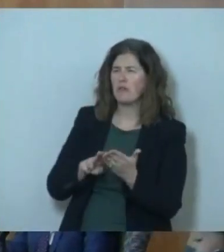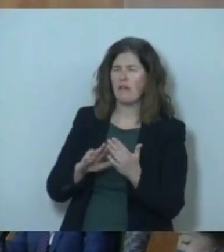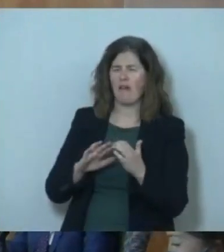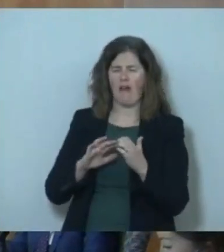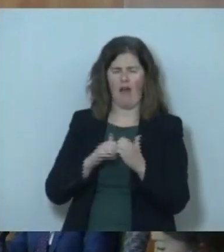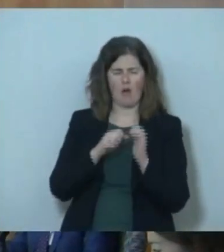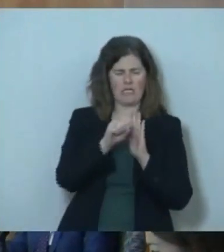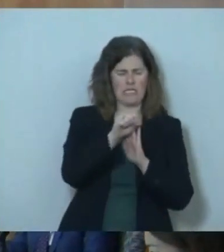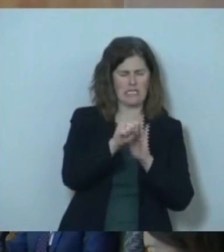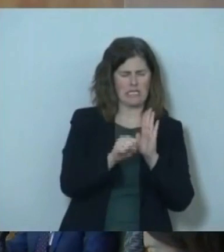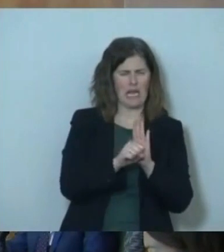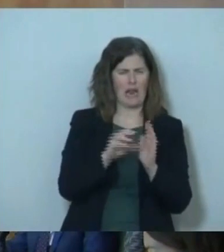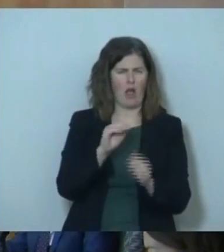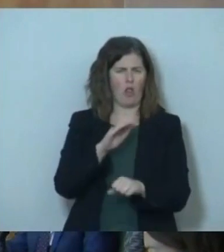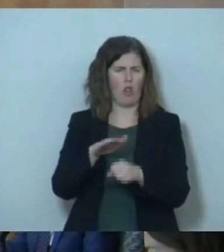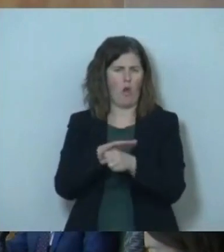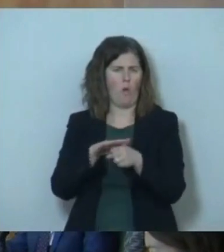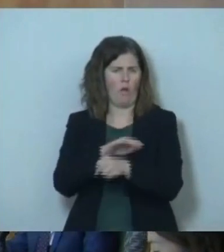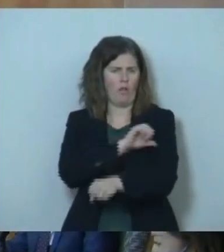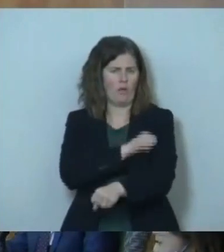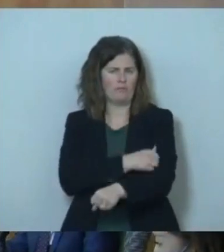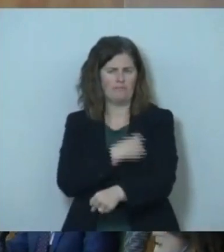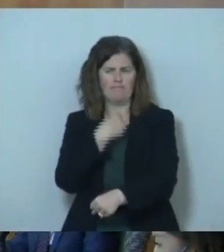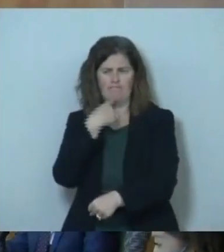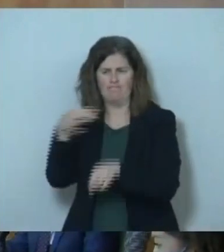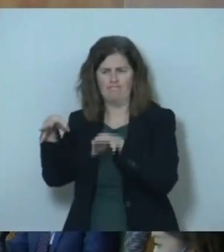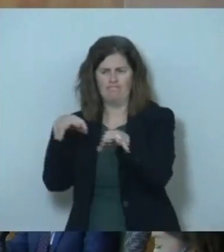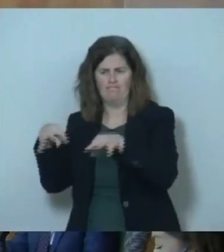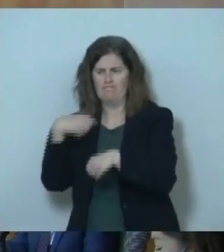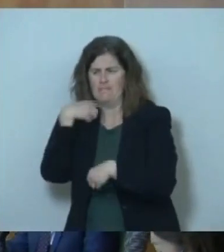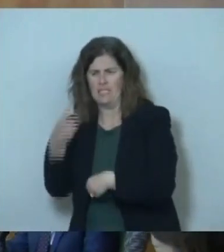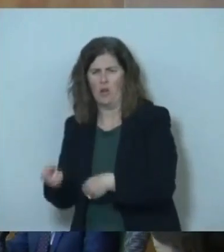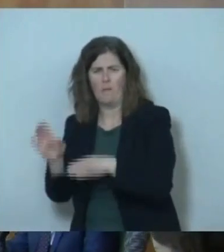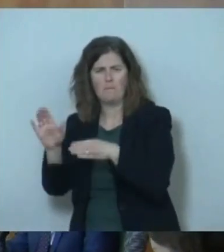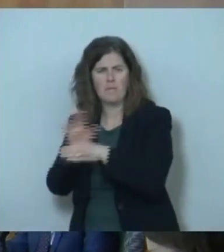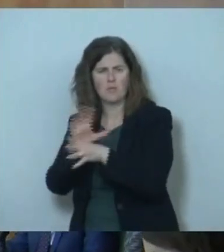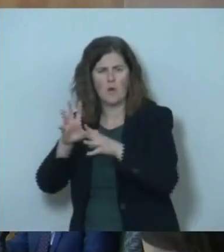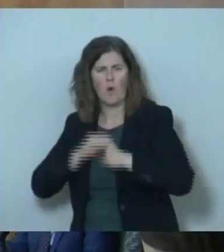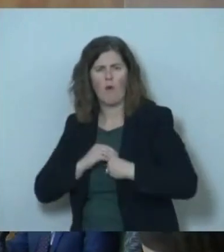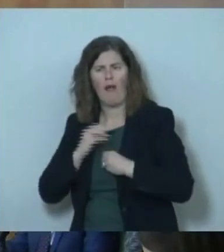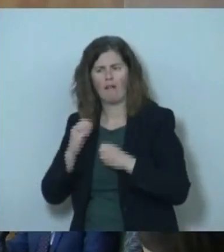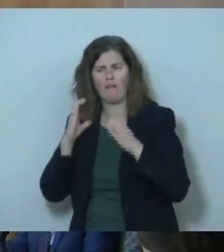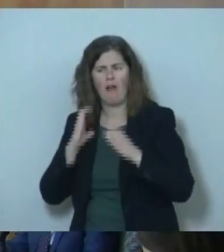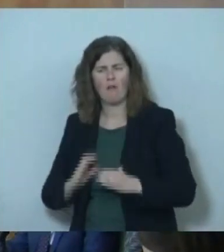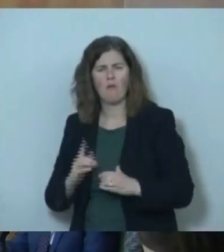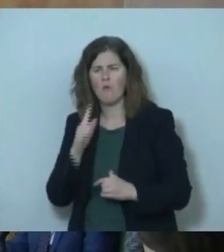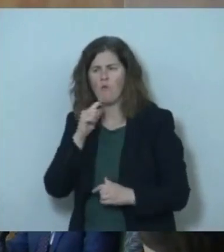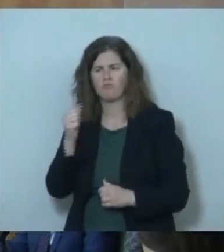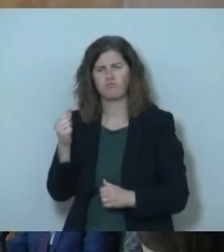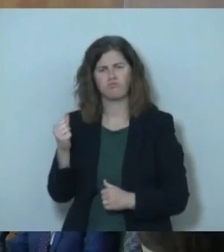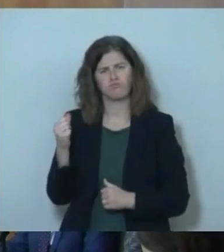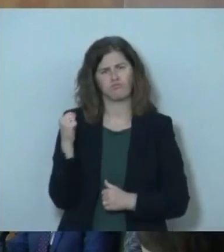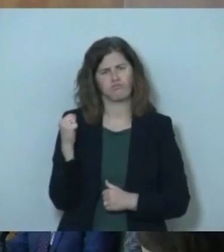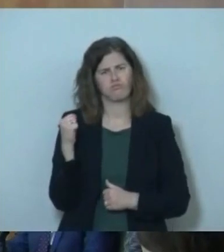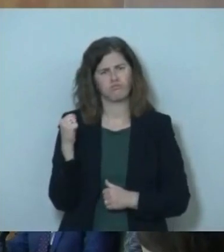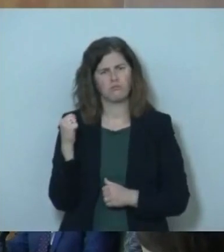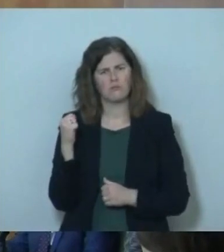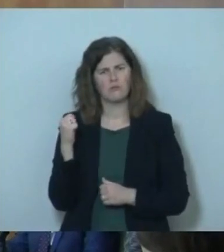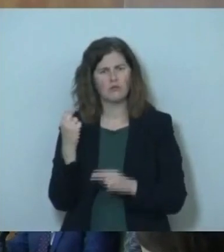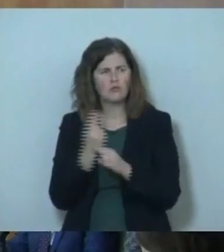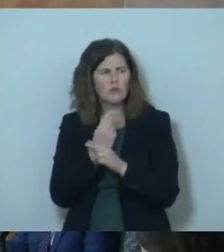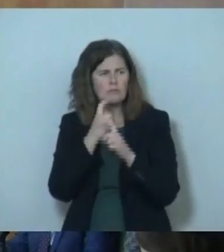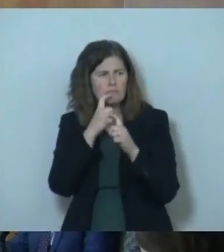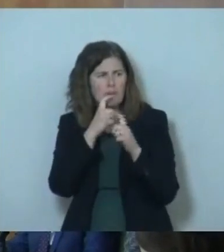and local authorities instructed to deal with business owners and their customers who defy the revised public